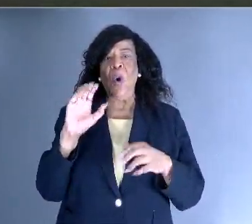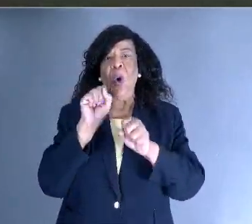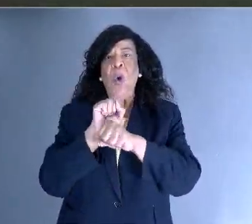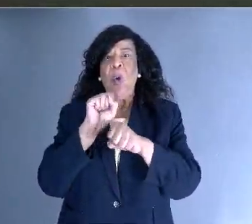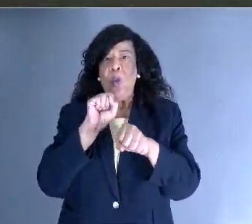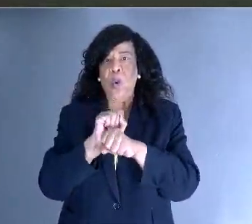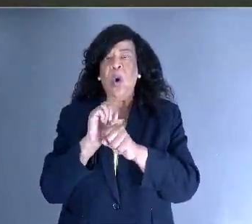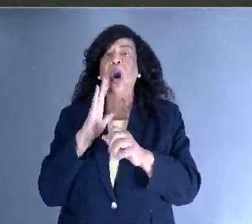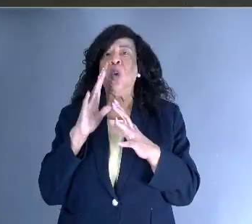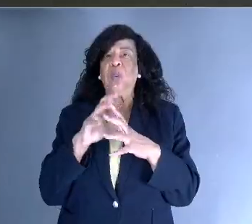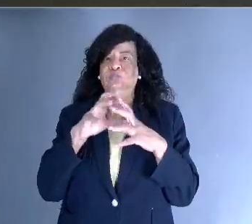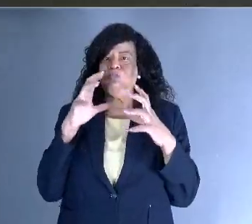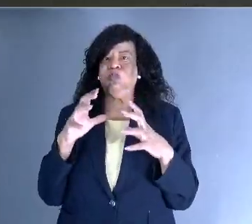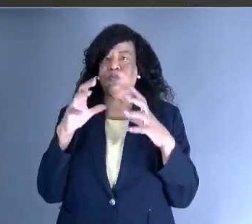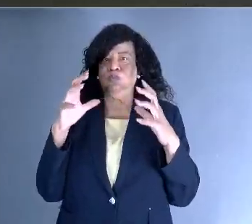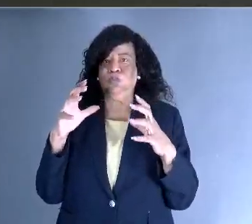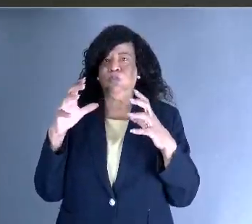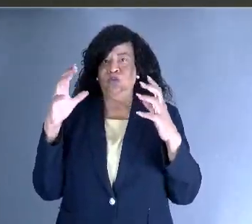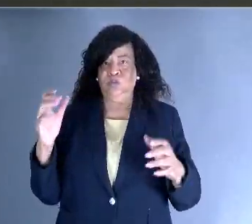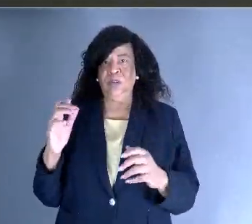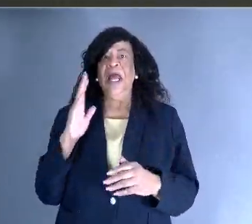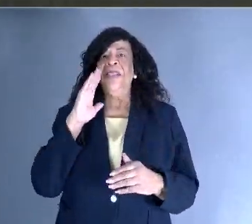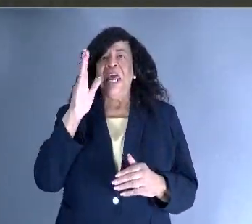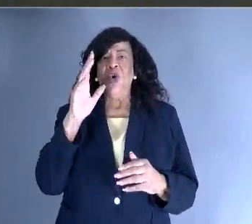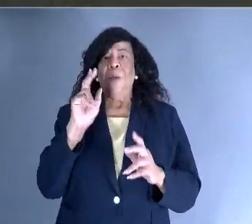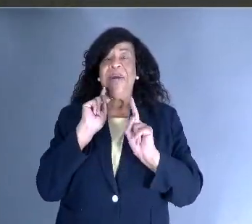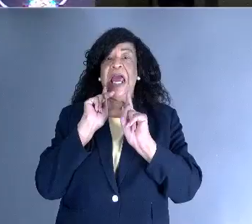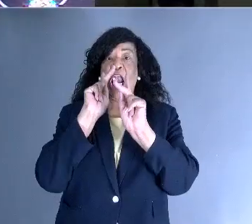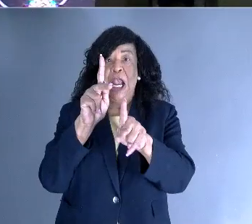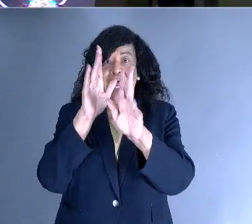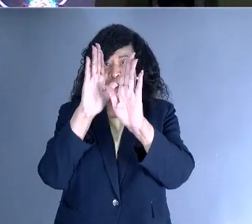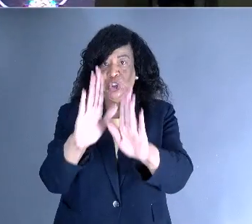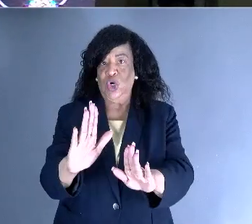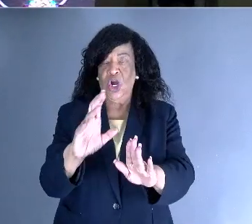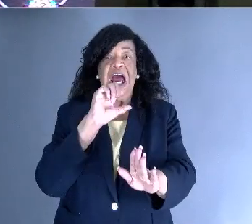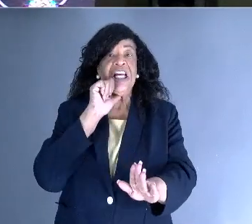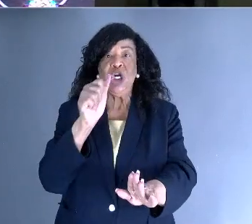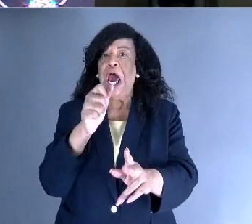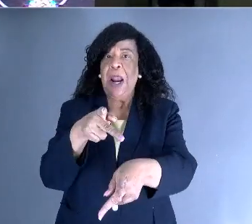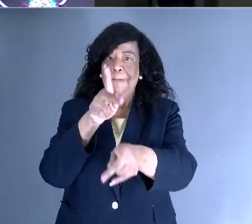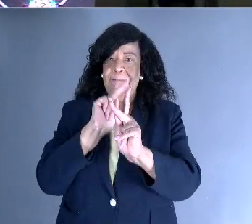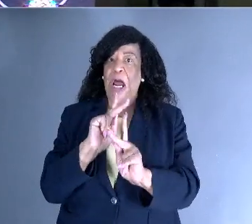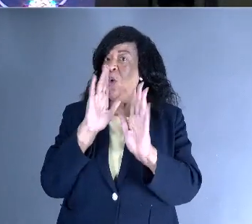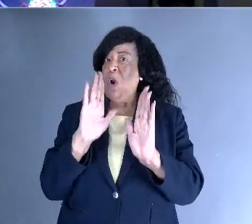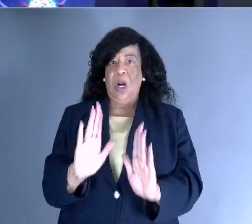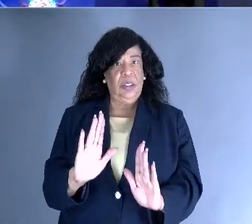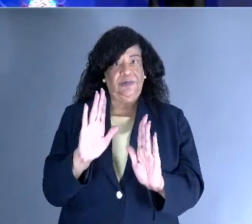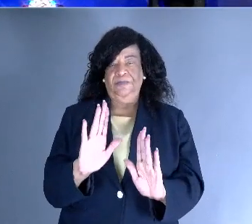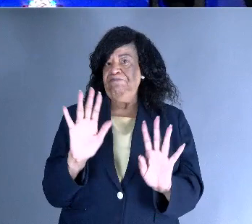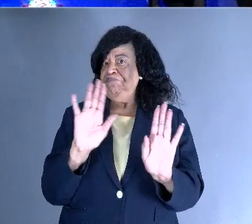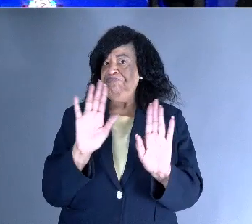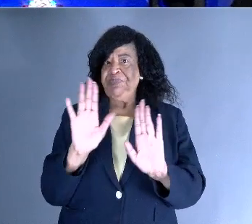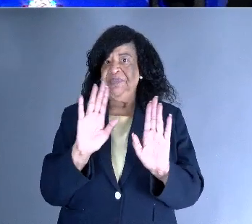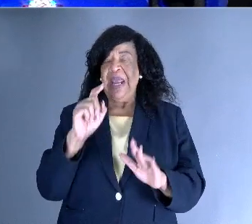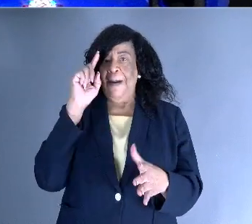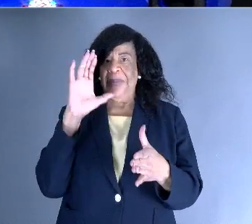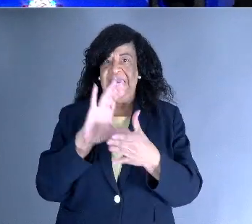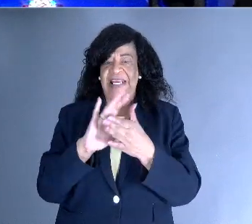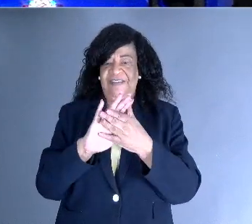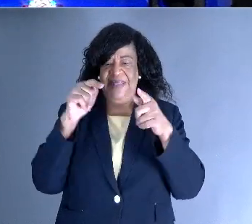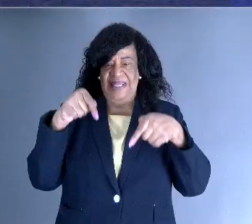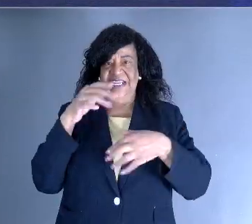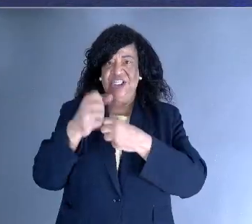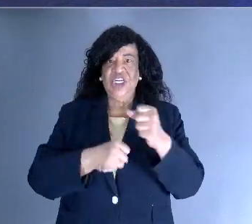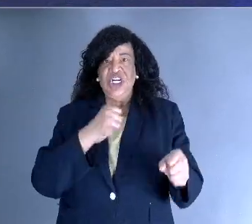that you will be a lender and not a bower that your business will multiply actually I believe that this year in the year of